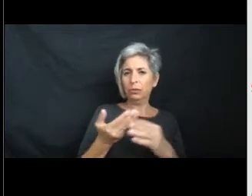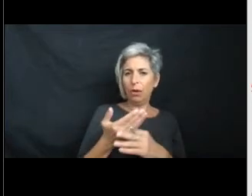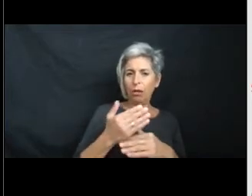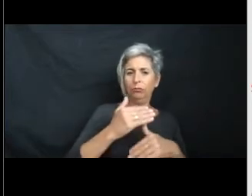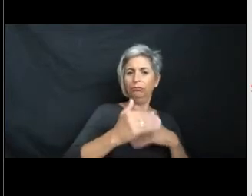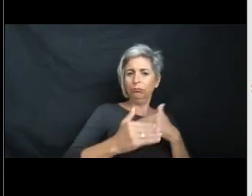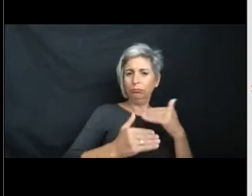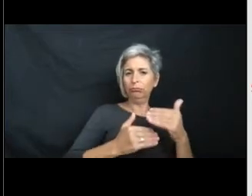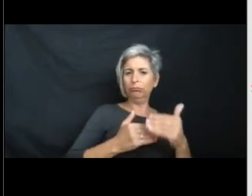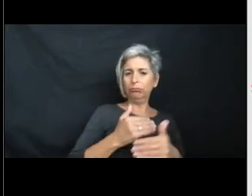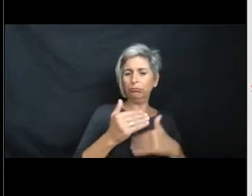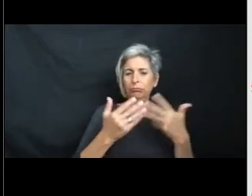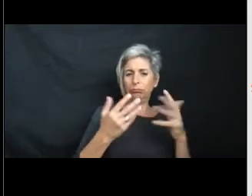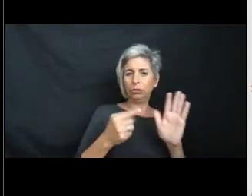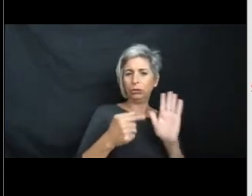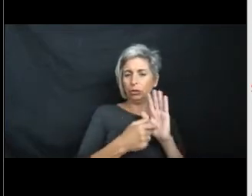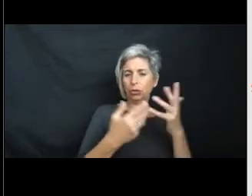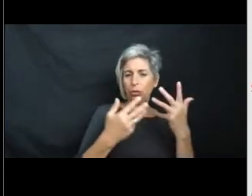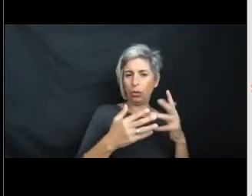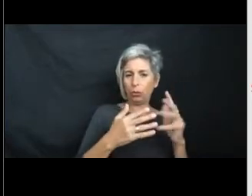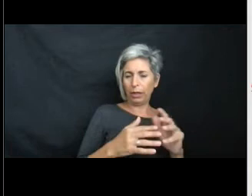showed us. She showed us how you can